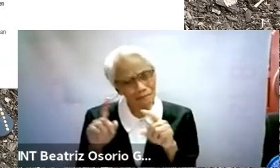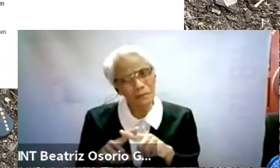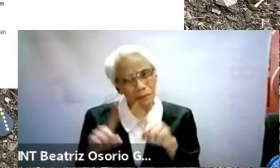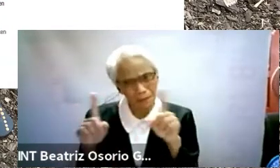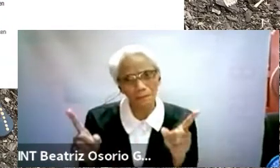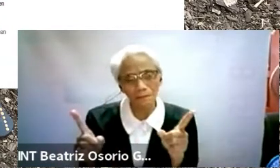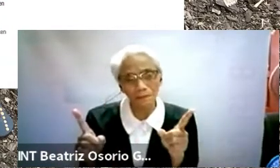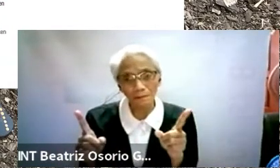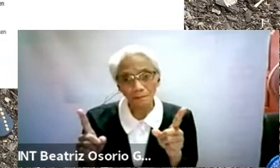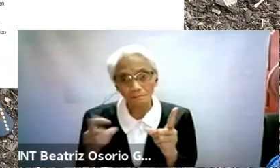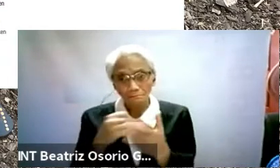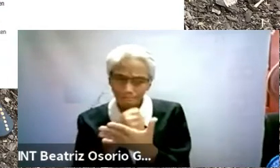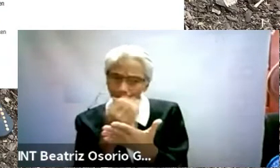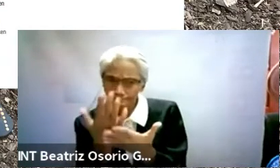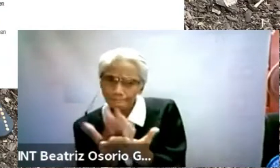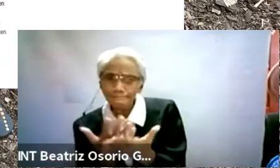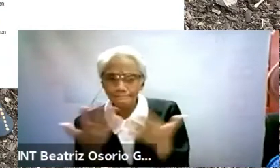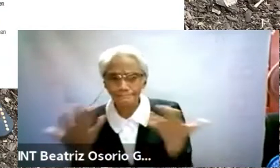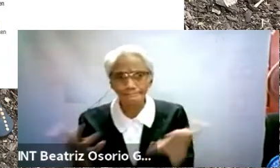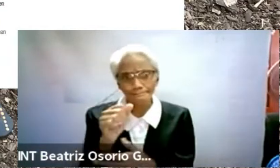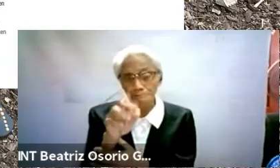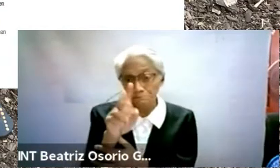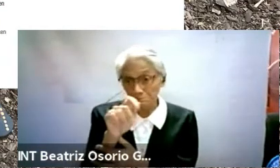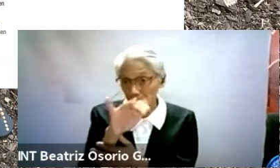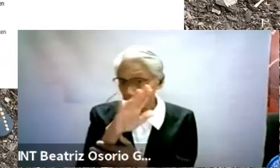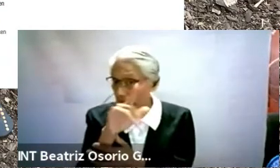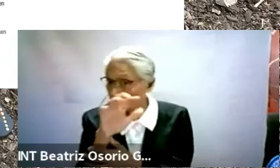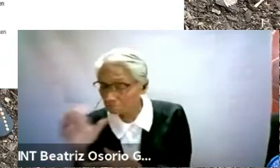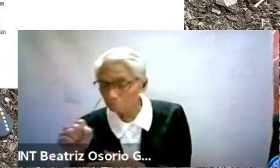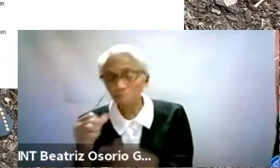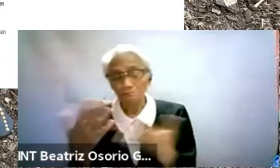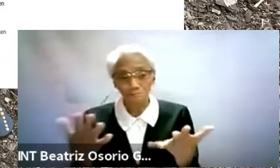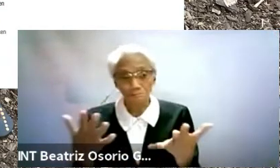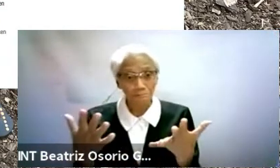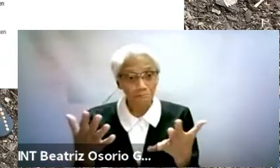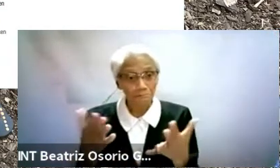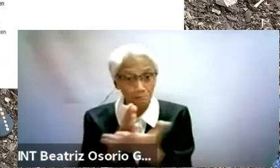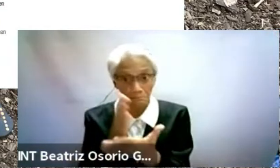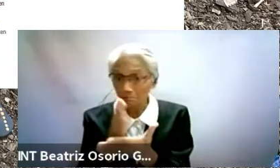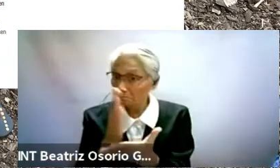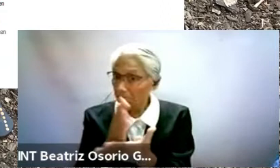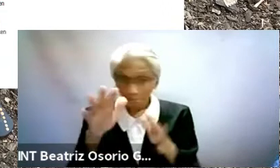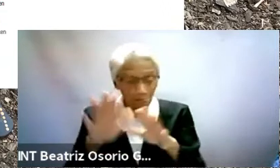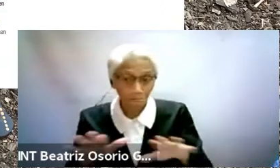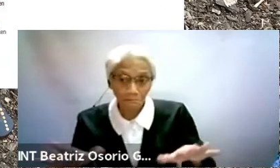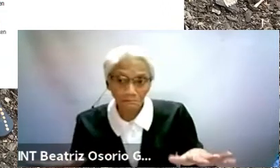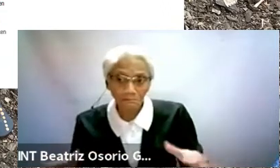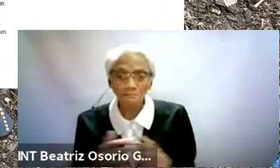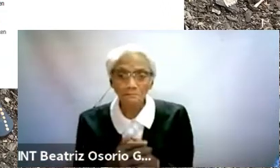of the articles in the Convention on the Rights of the Child, which I'm just showing a very summary version of